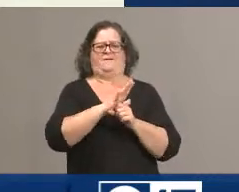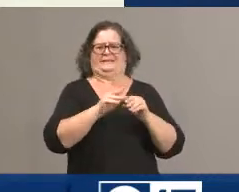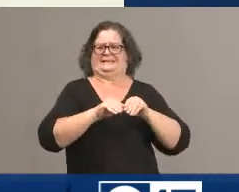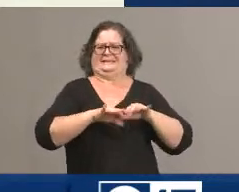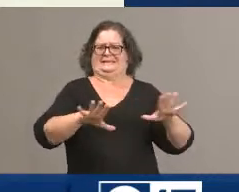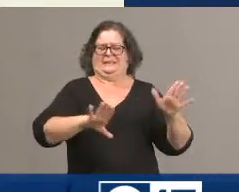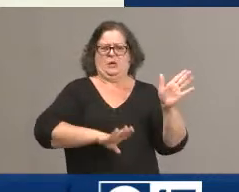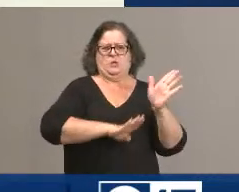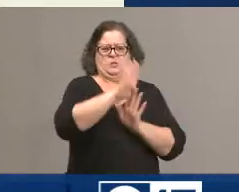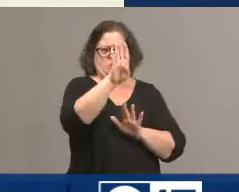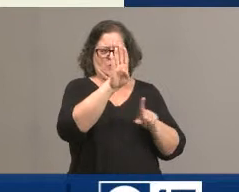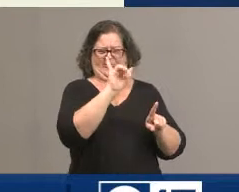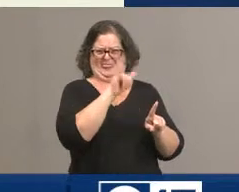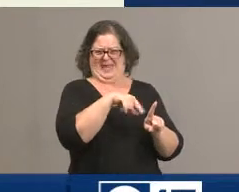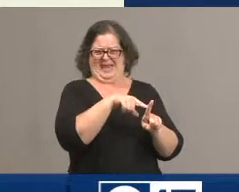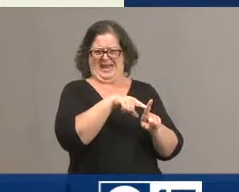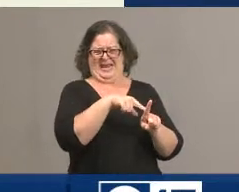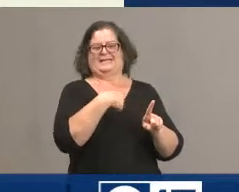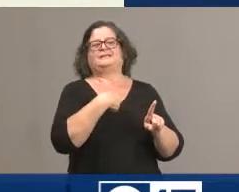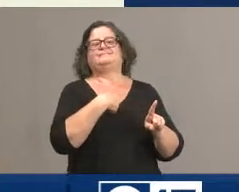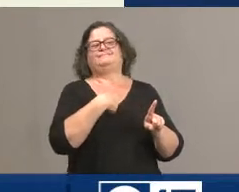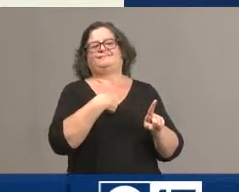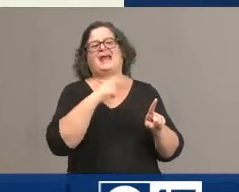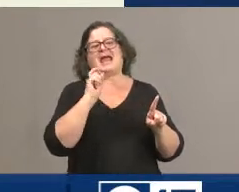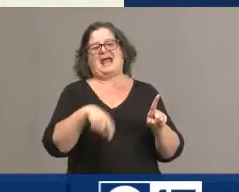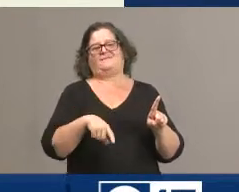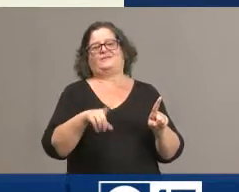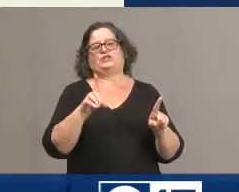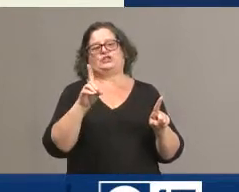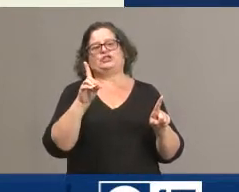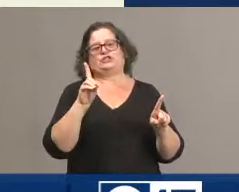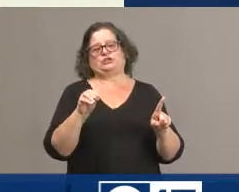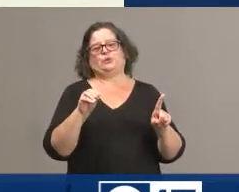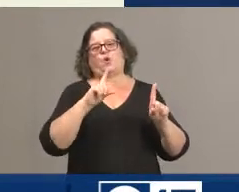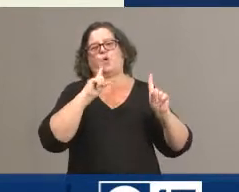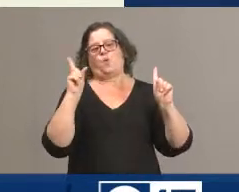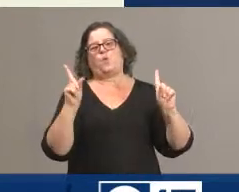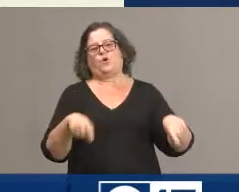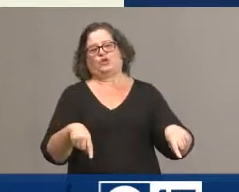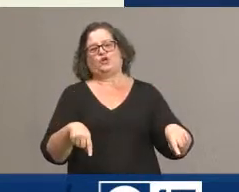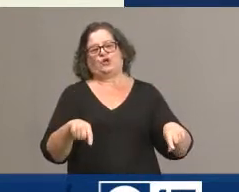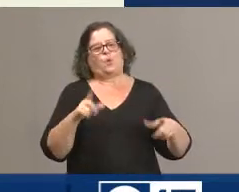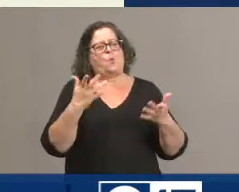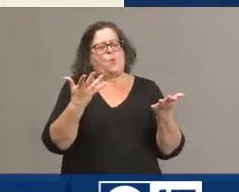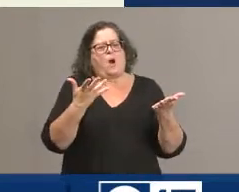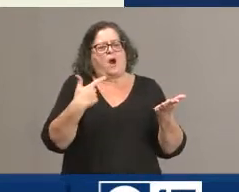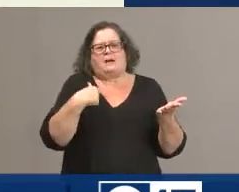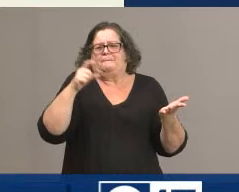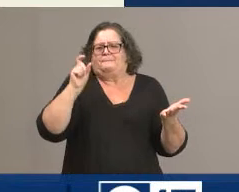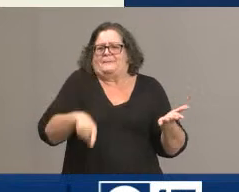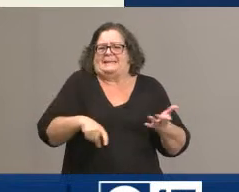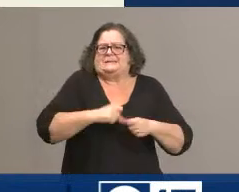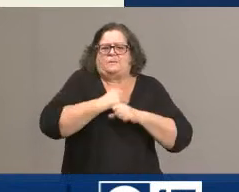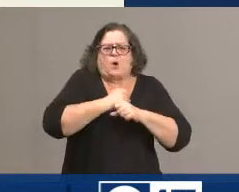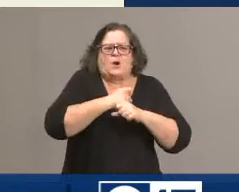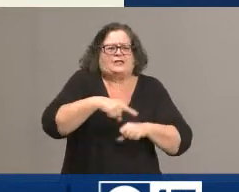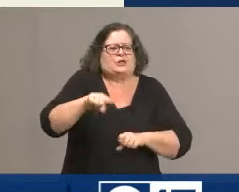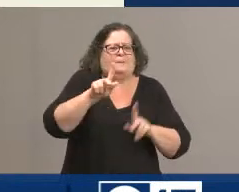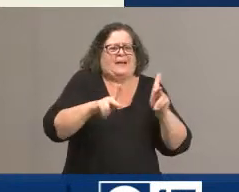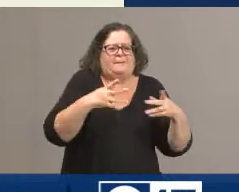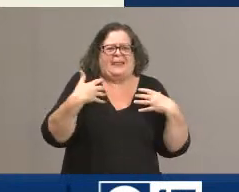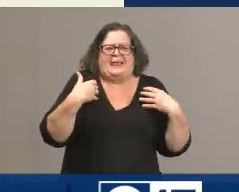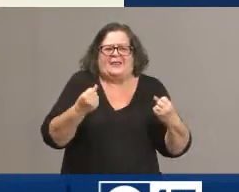is necessary to protect the lives and livelihoods of Arizonans. And do you feel